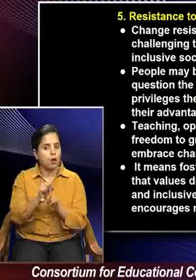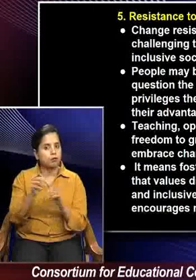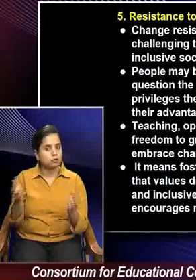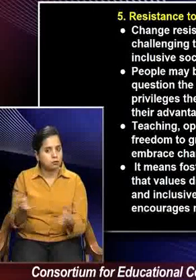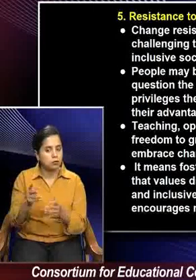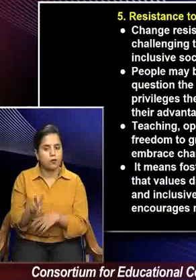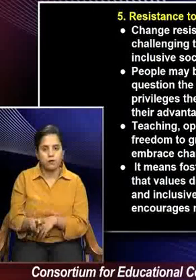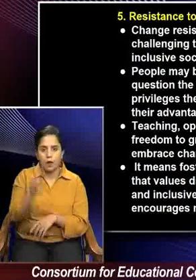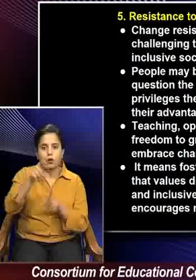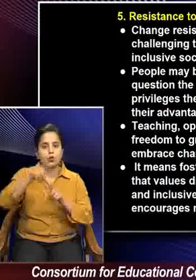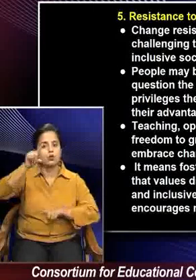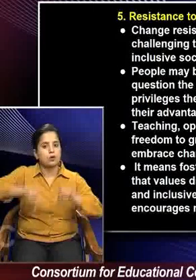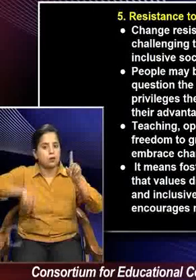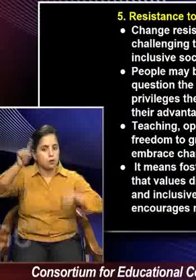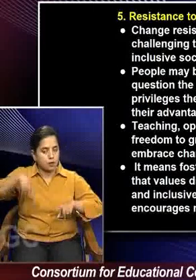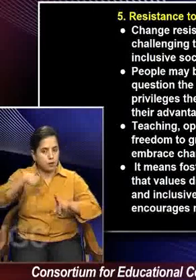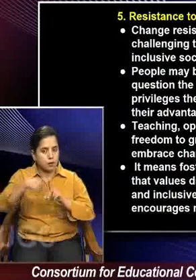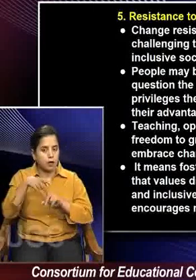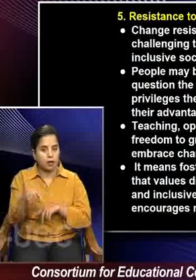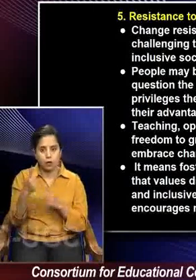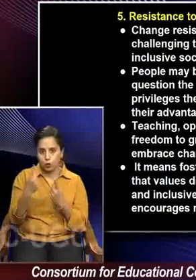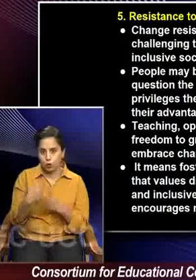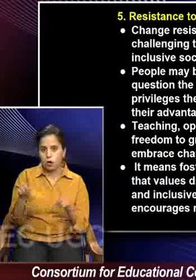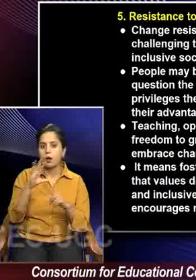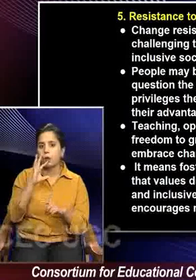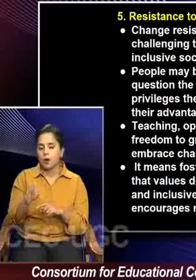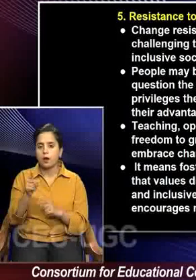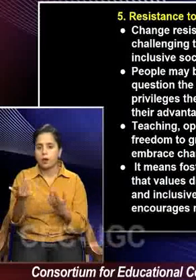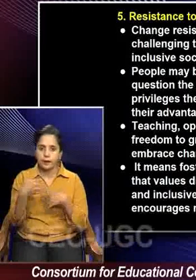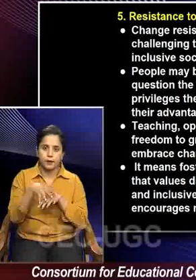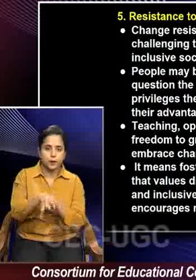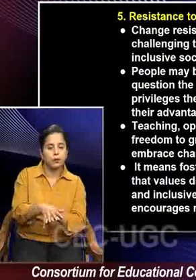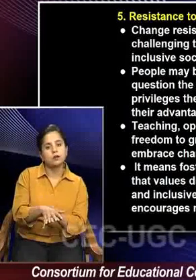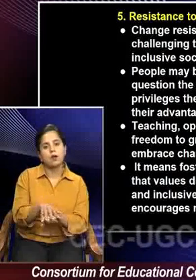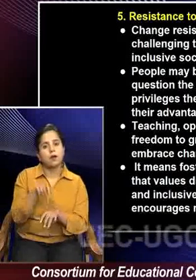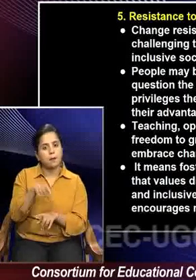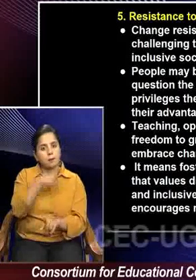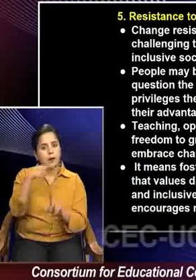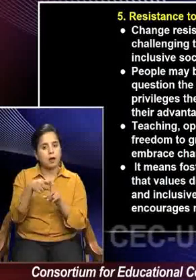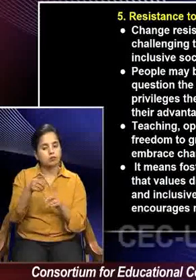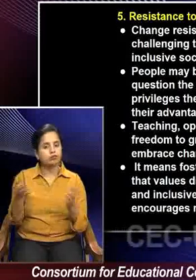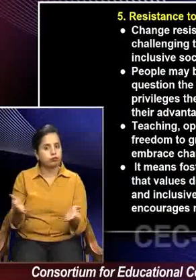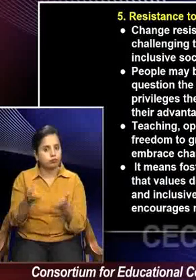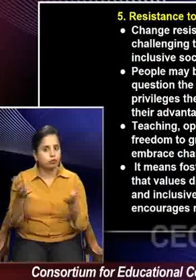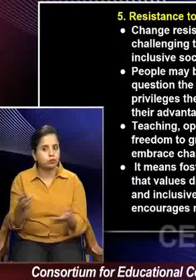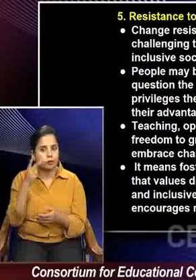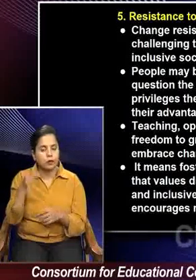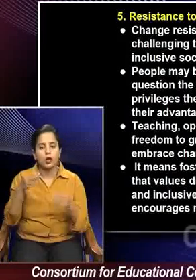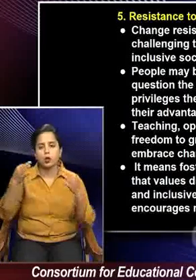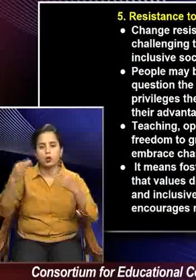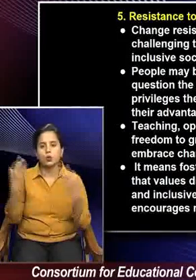the diversity, fairness and inclusiveness and encourages the